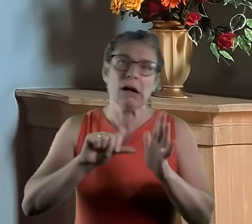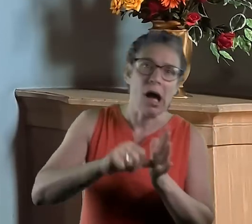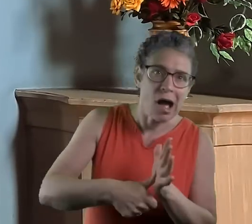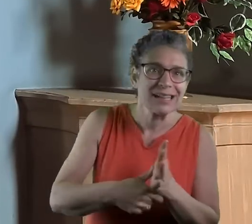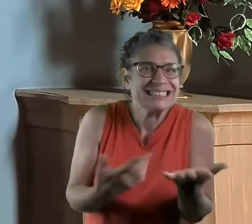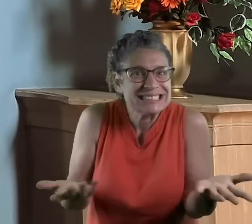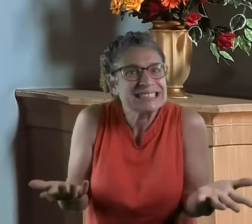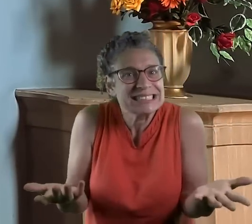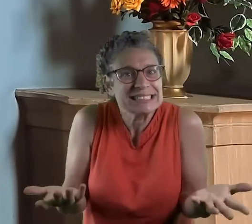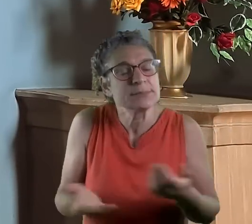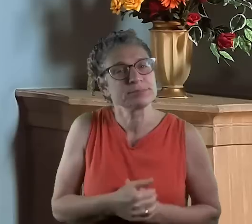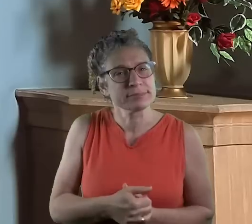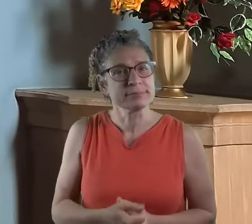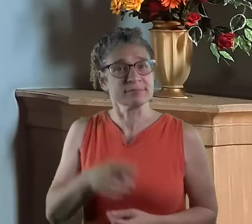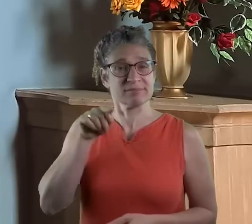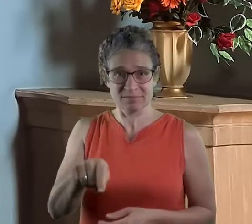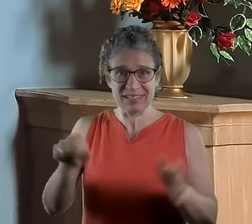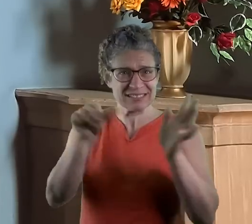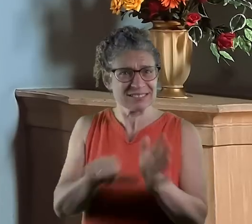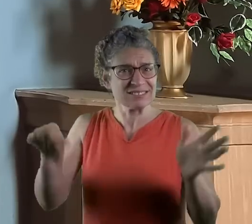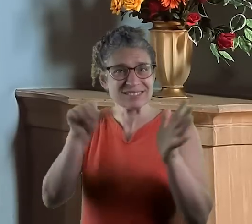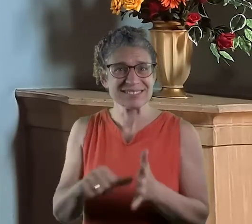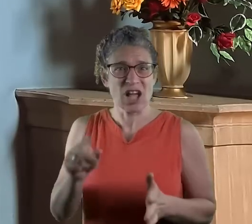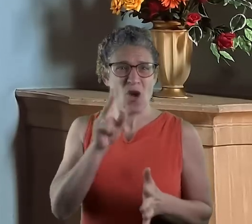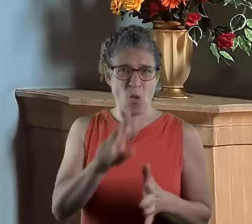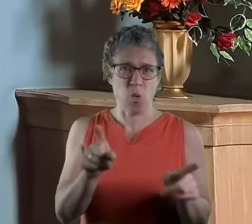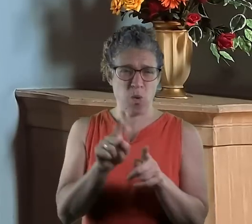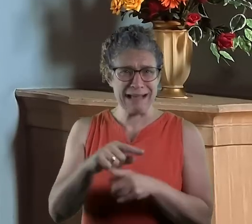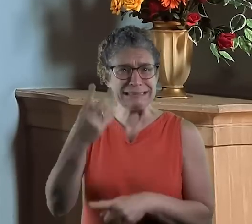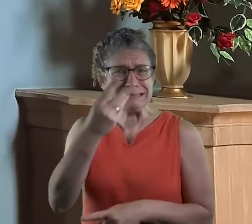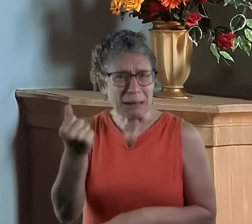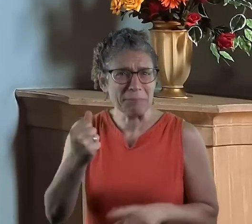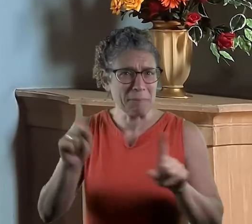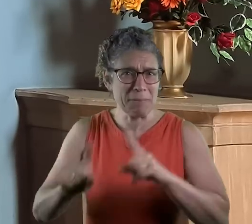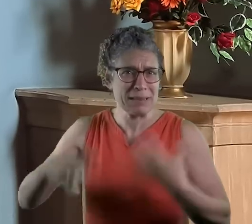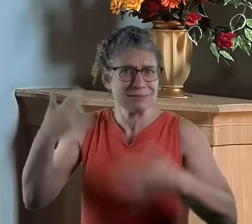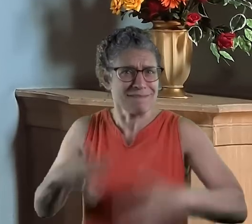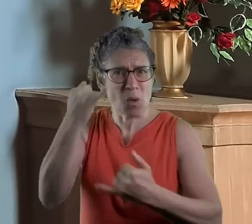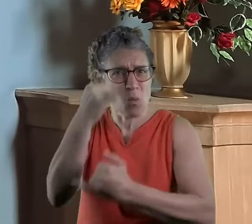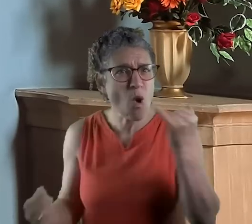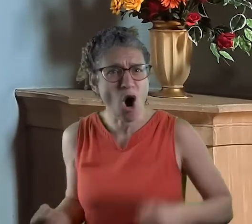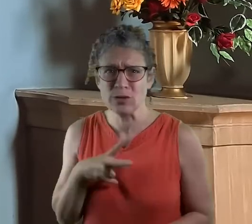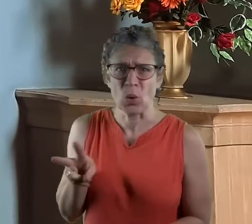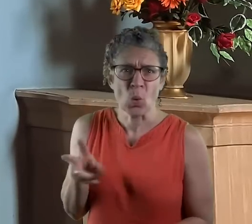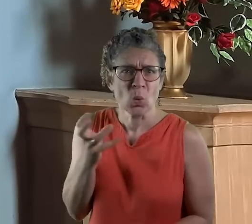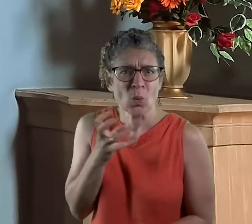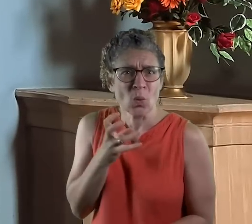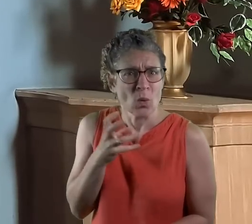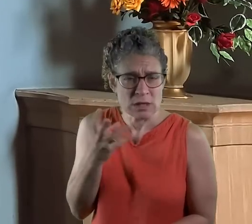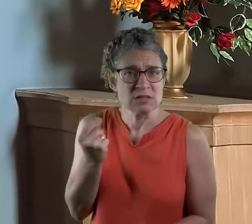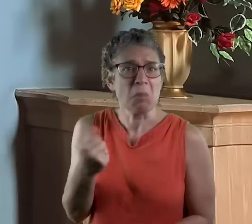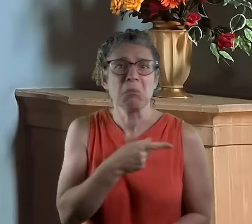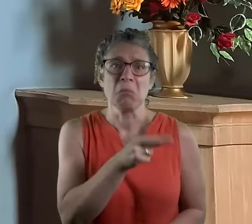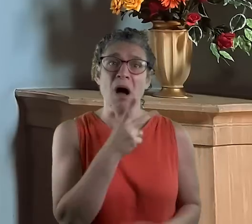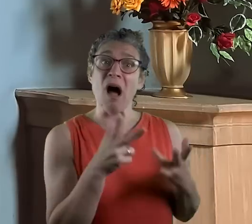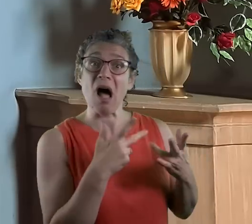and hard. These trials appear not to be equally shared between us all. Some people shoulder such